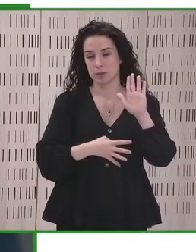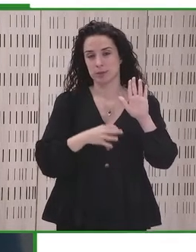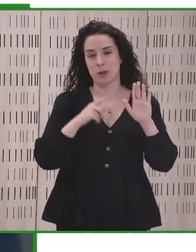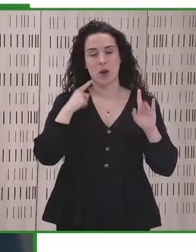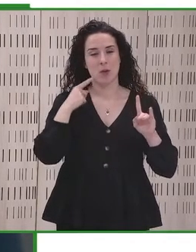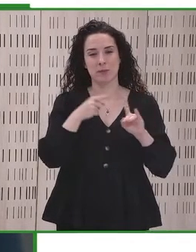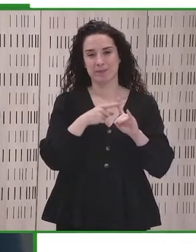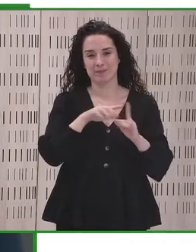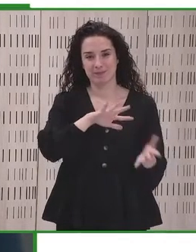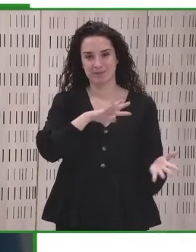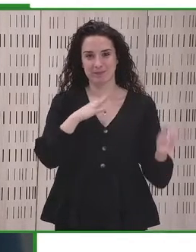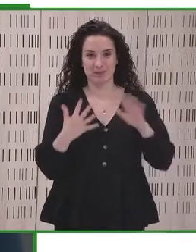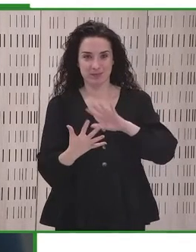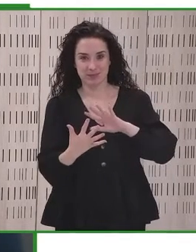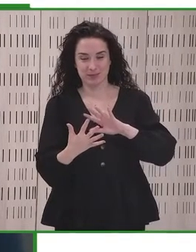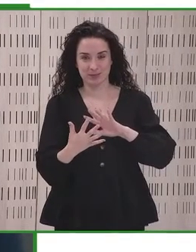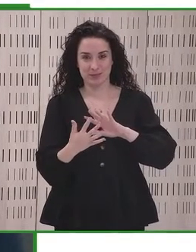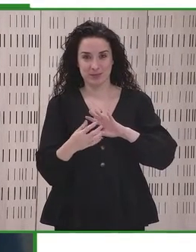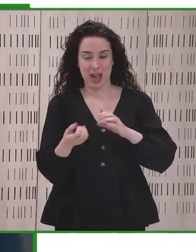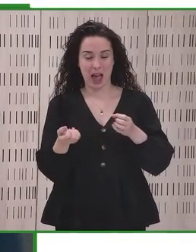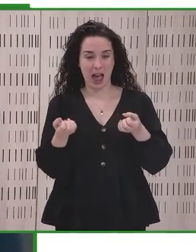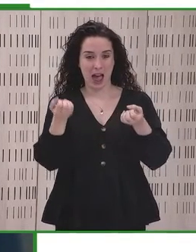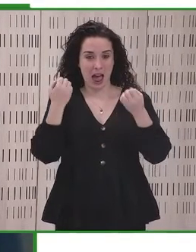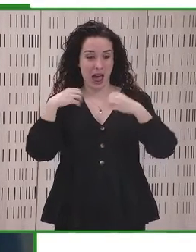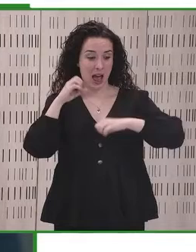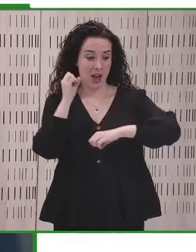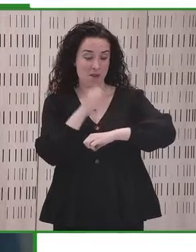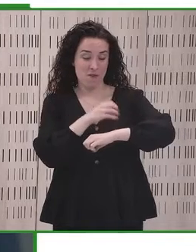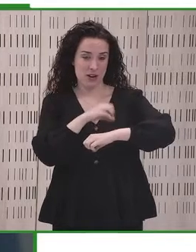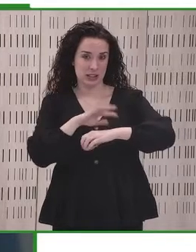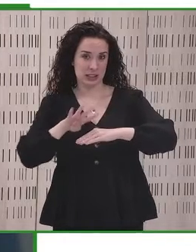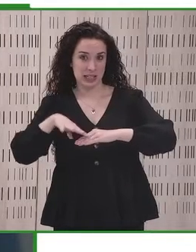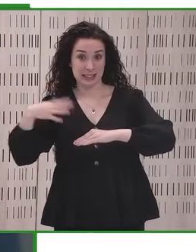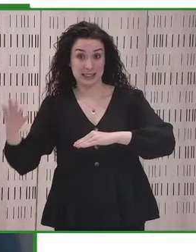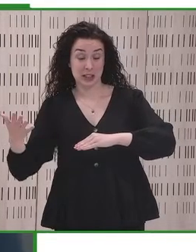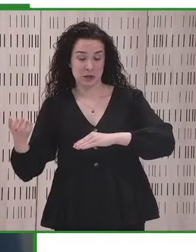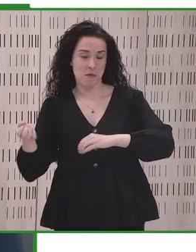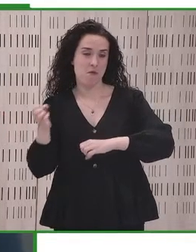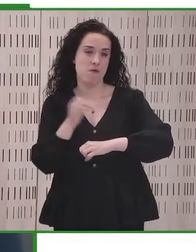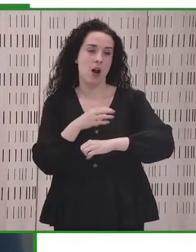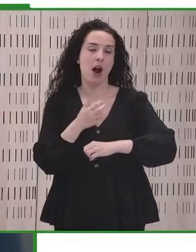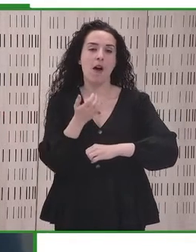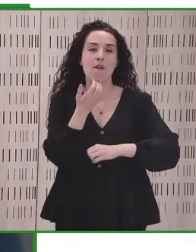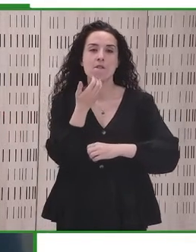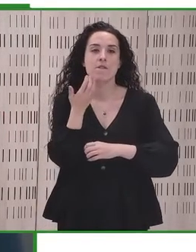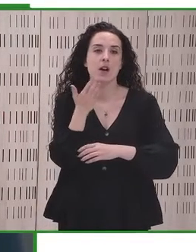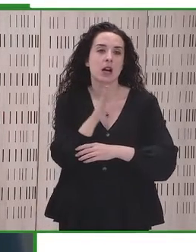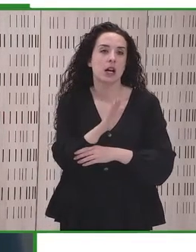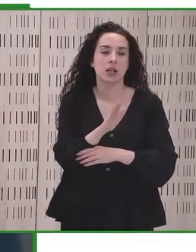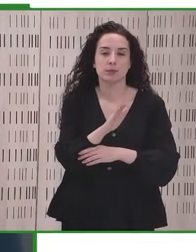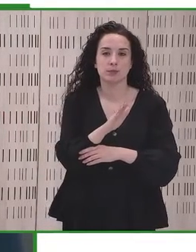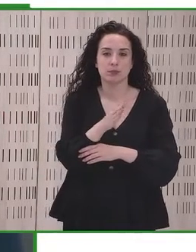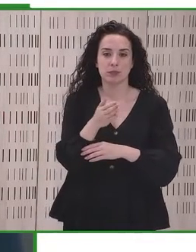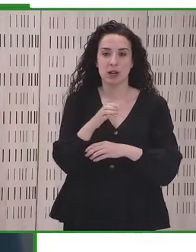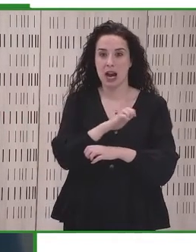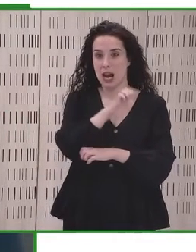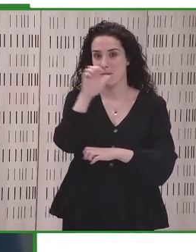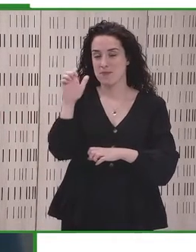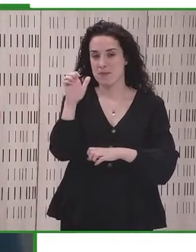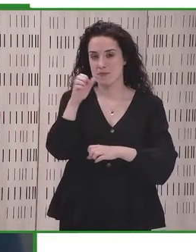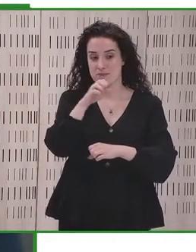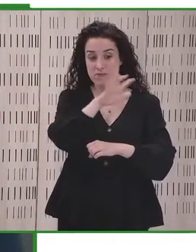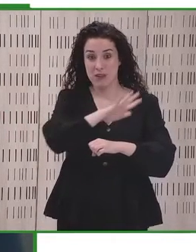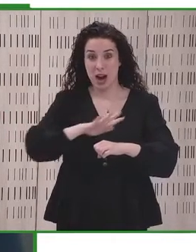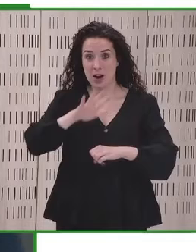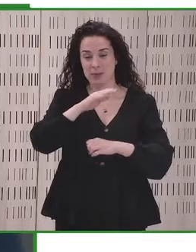It is to there are laws that obligan to work